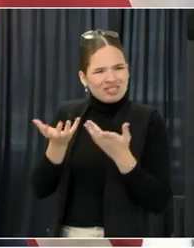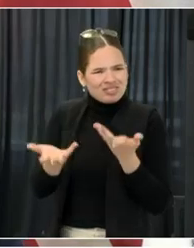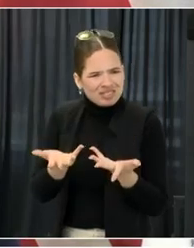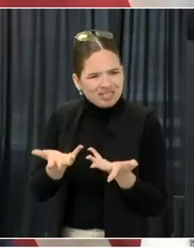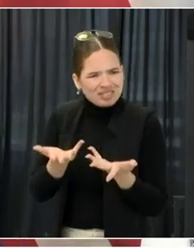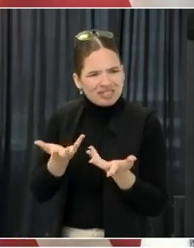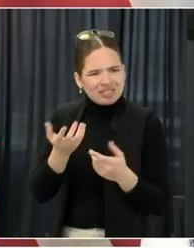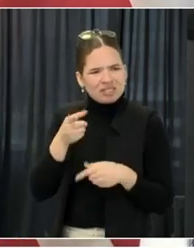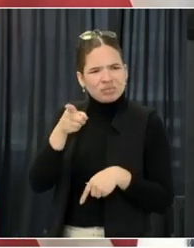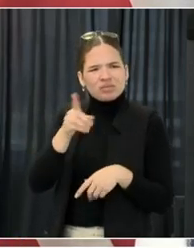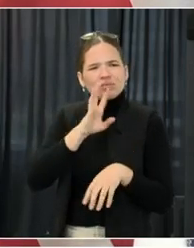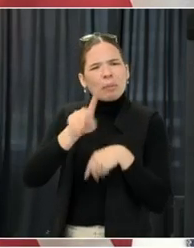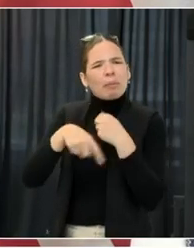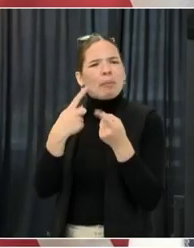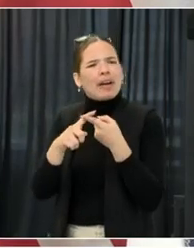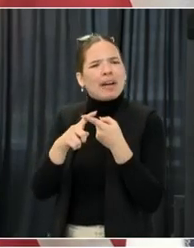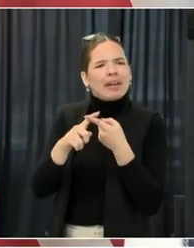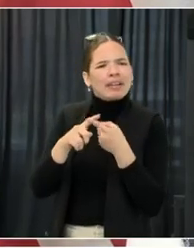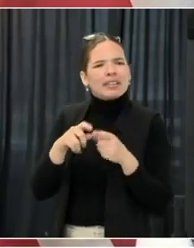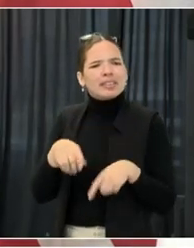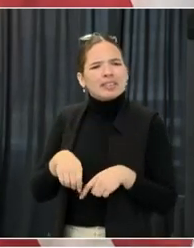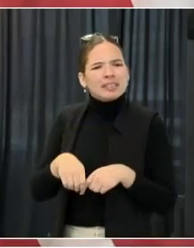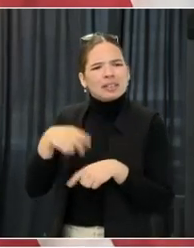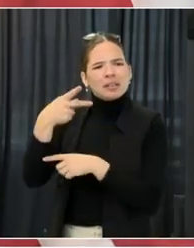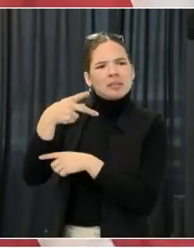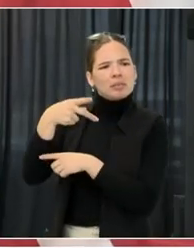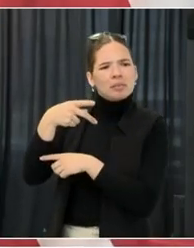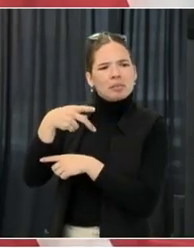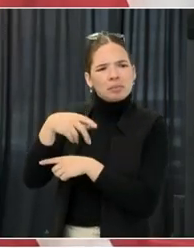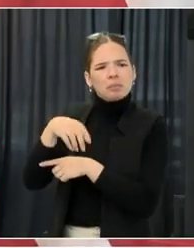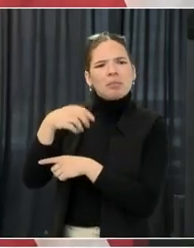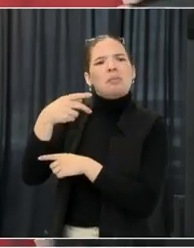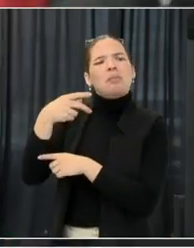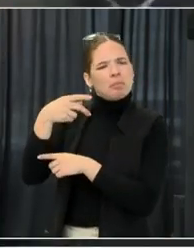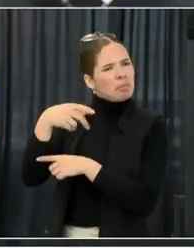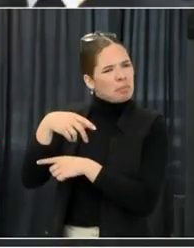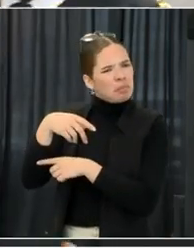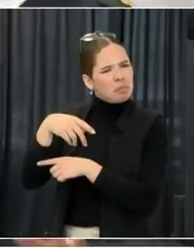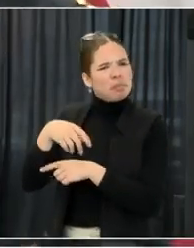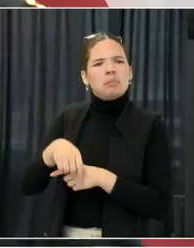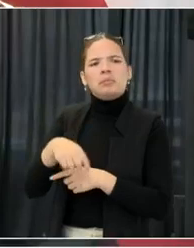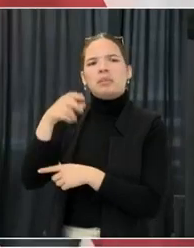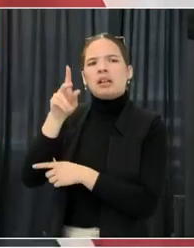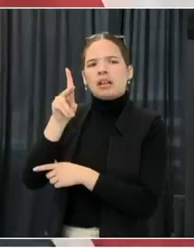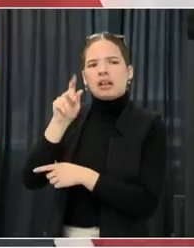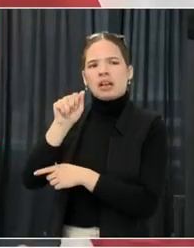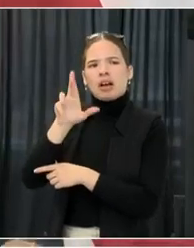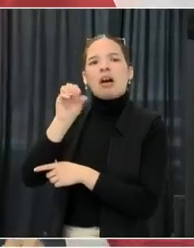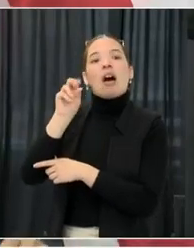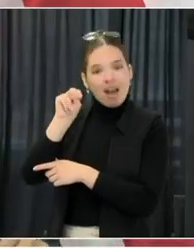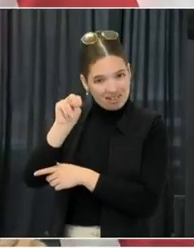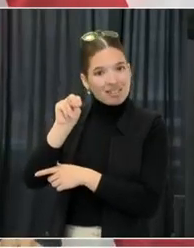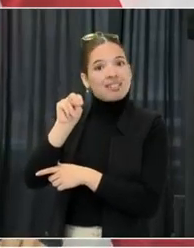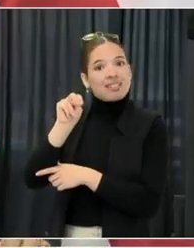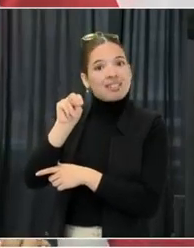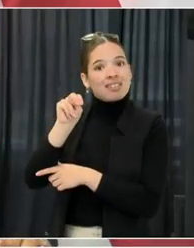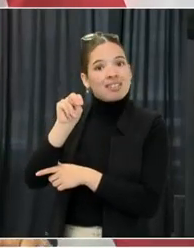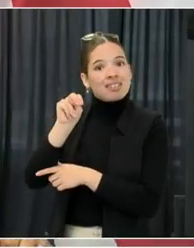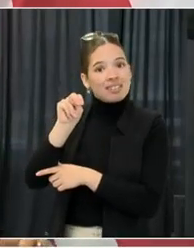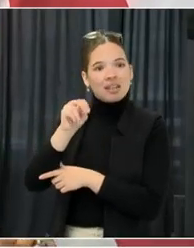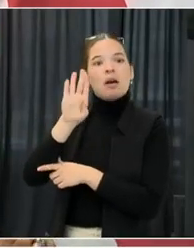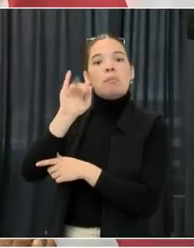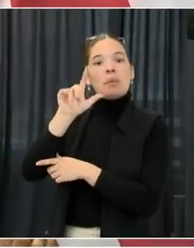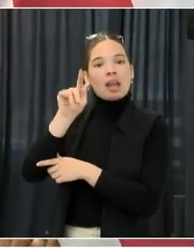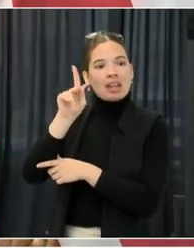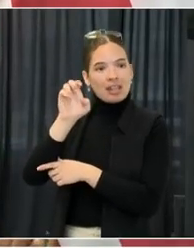Chief, do you have anything? Yeah, Tom, thanks for the question. I know that obviously this is